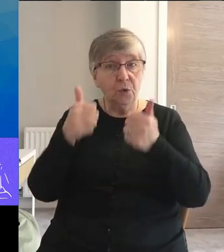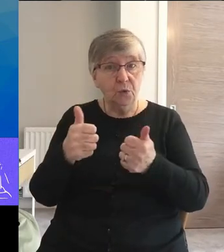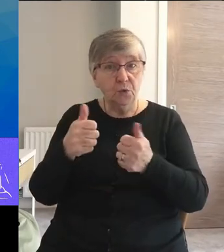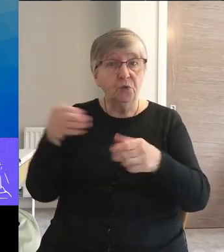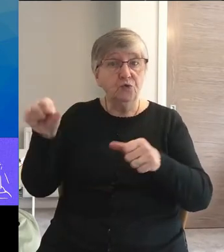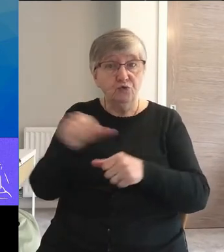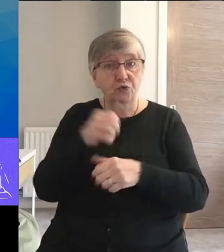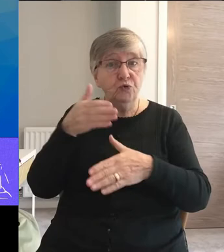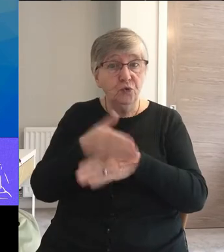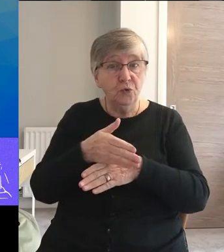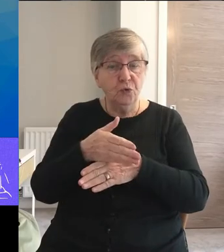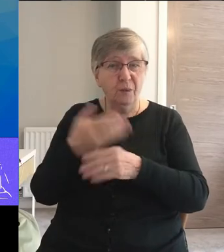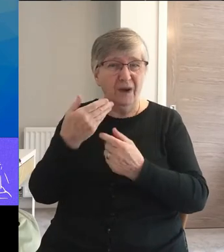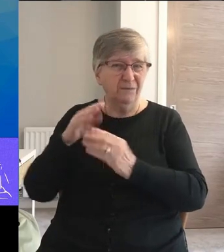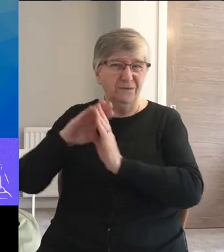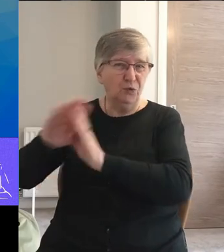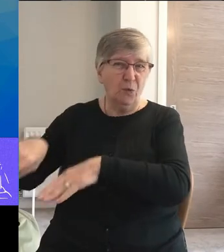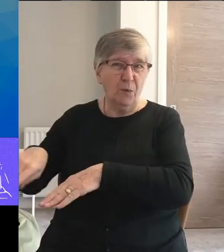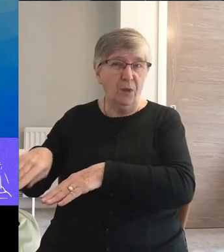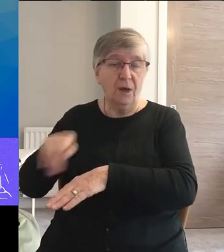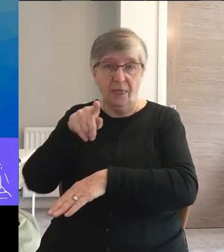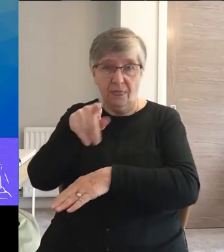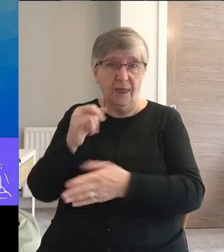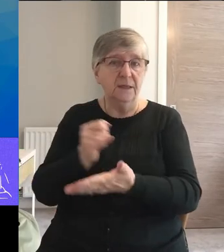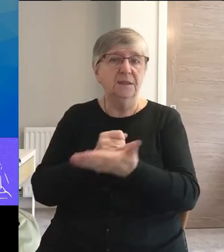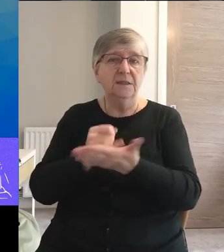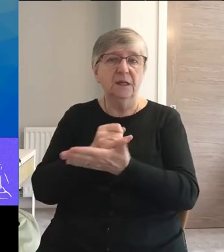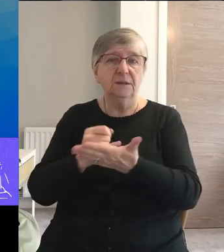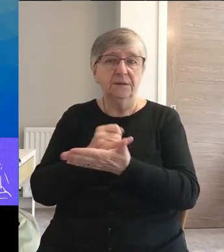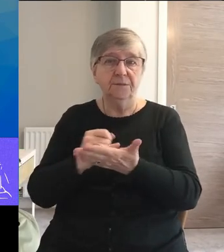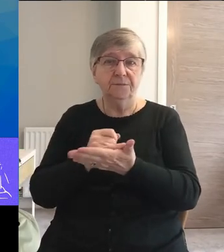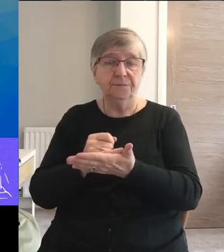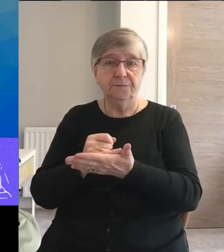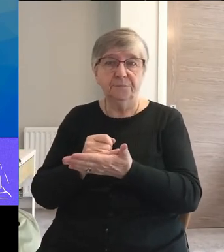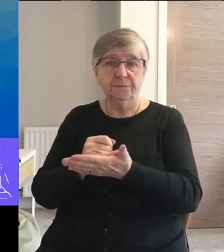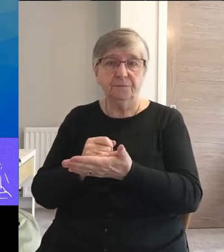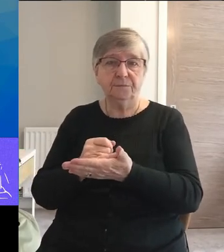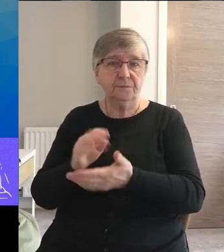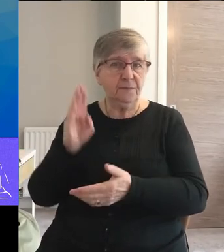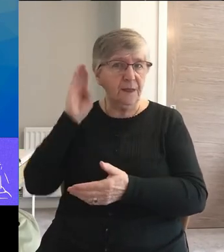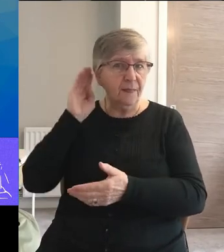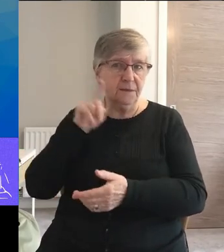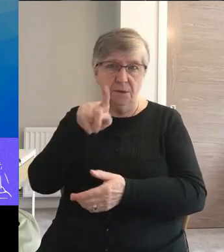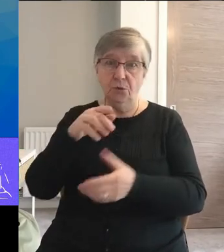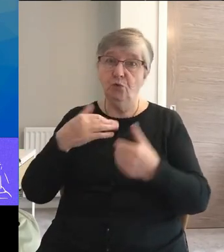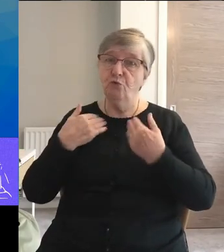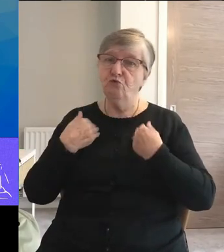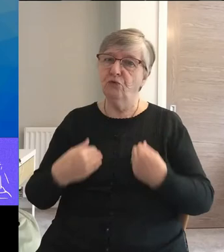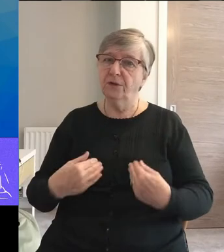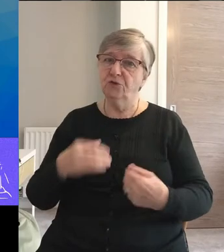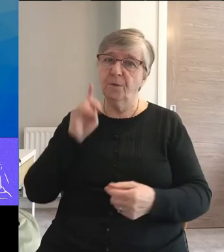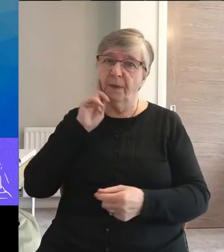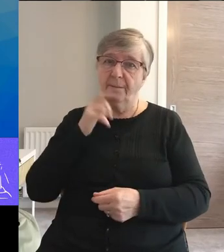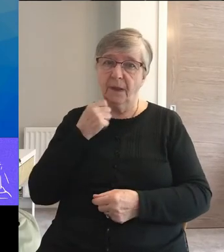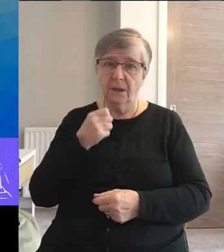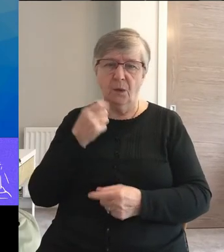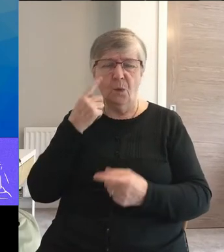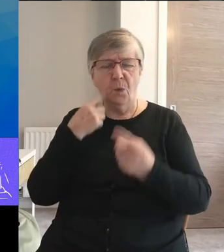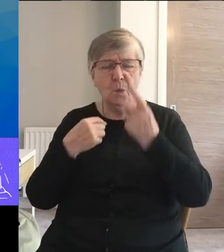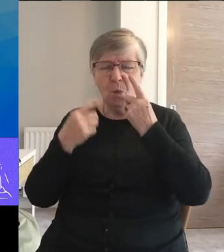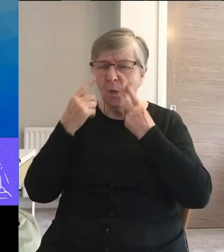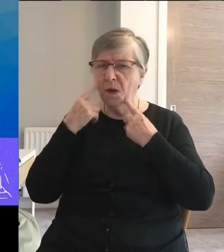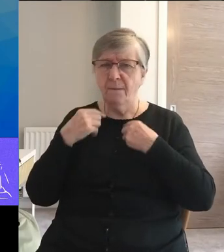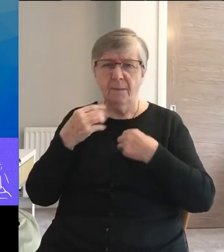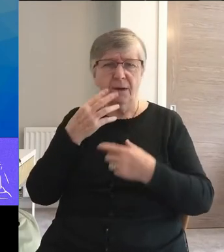it, it is a sin for them. Now listen, you rich people, weep and